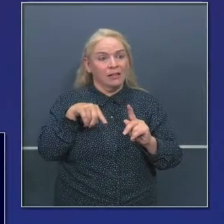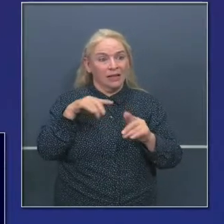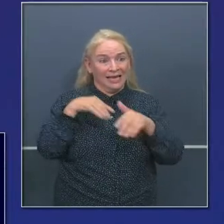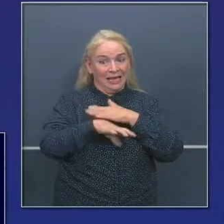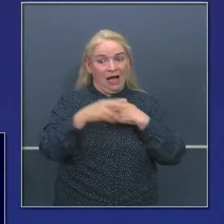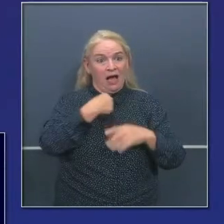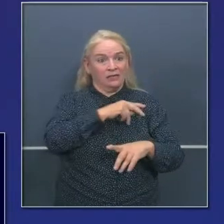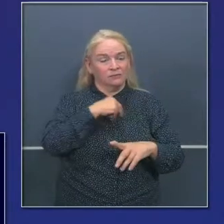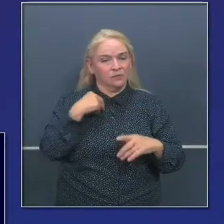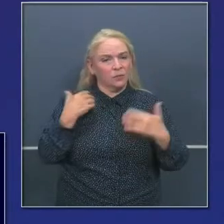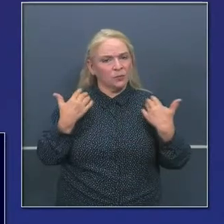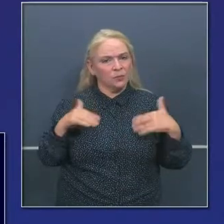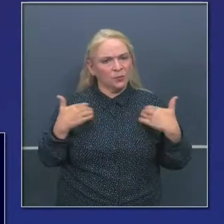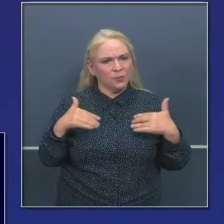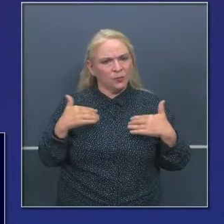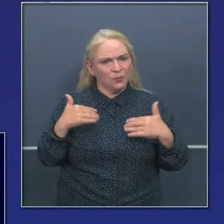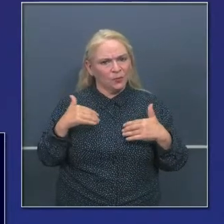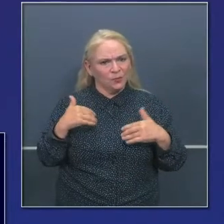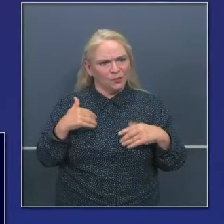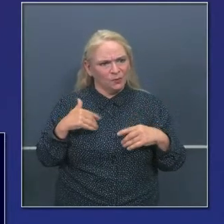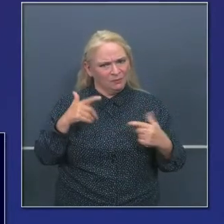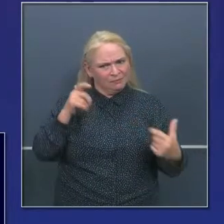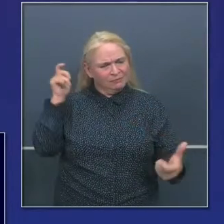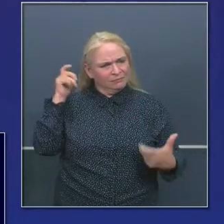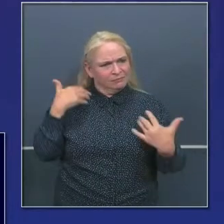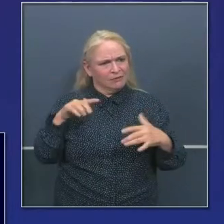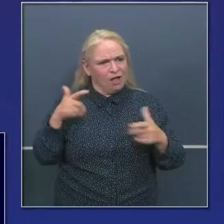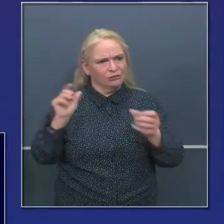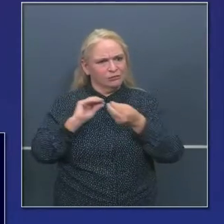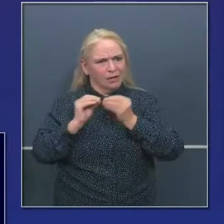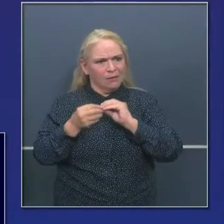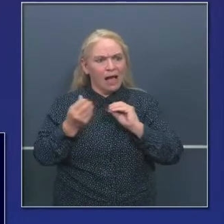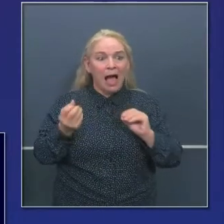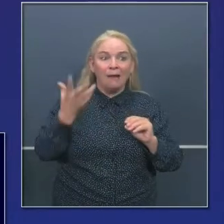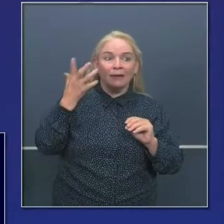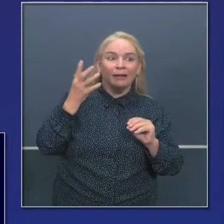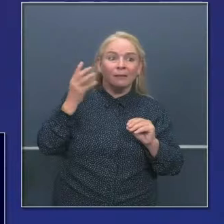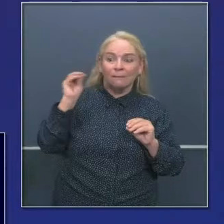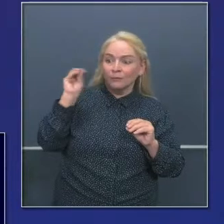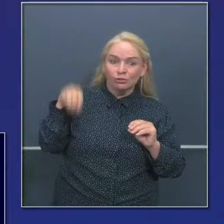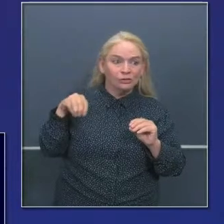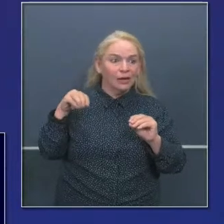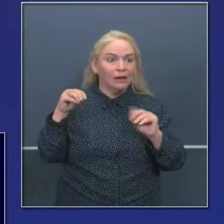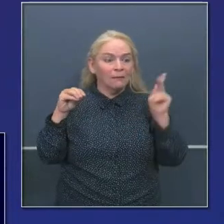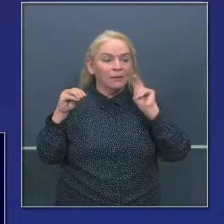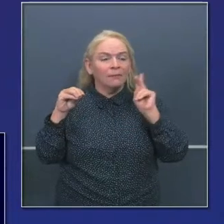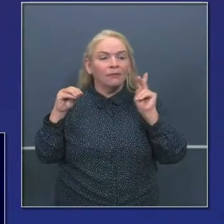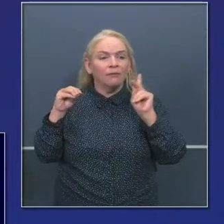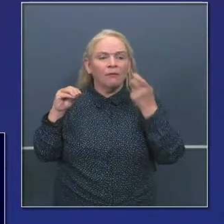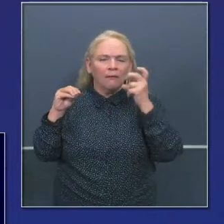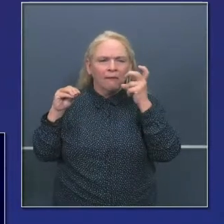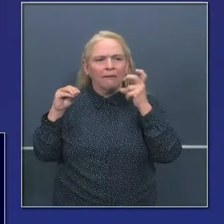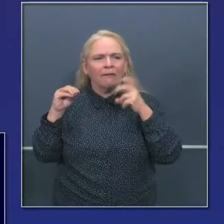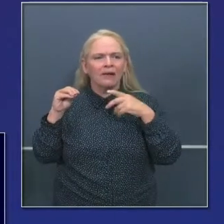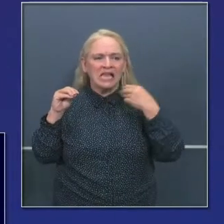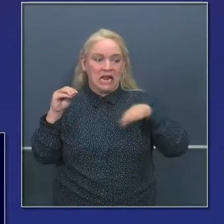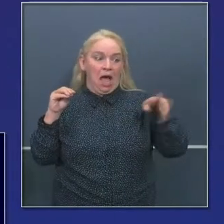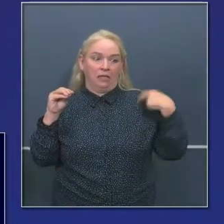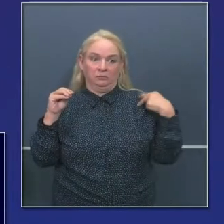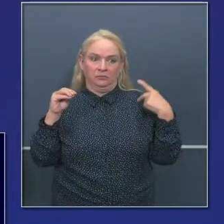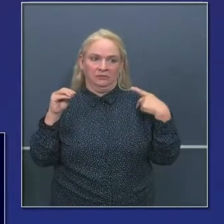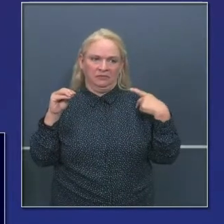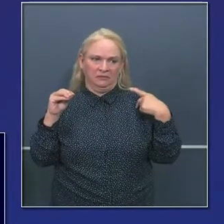system beds. The total number of people, patients admitted overall is 46,035.